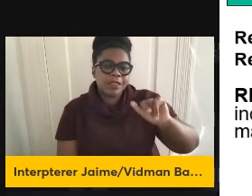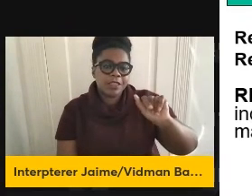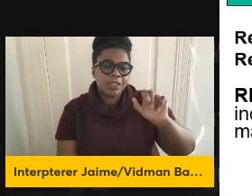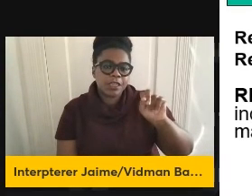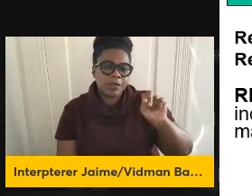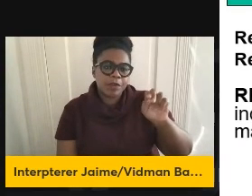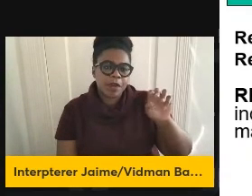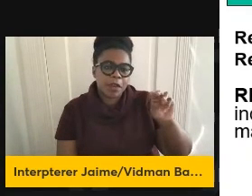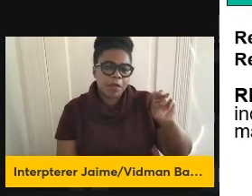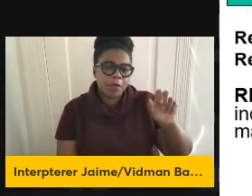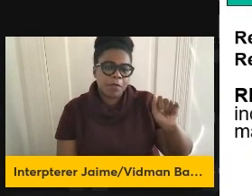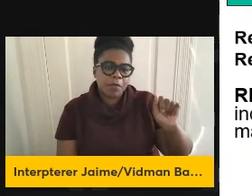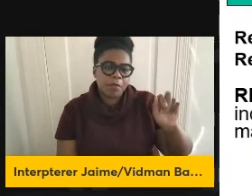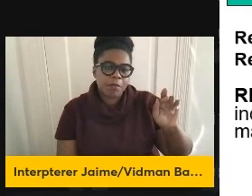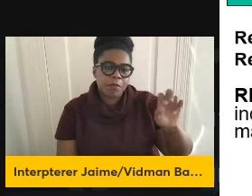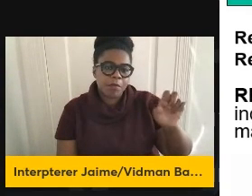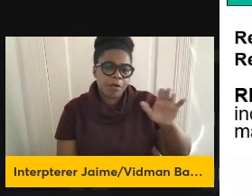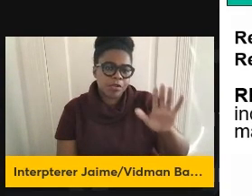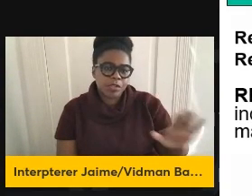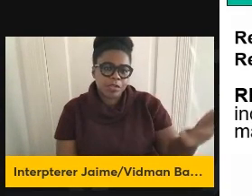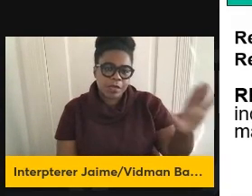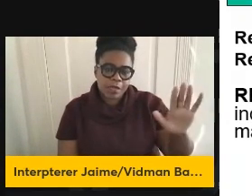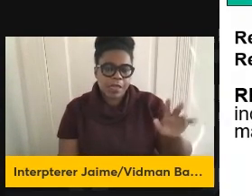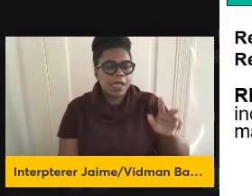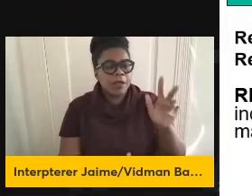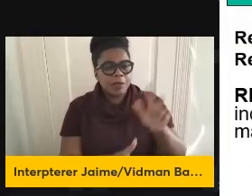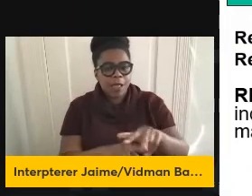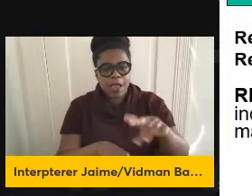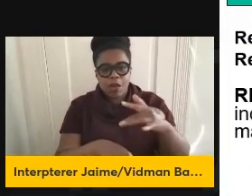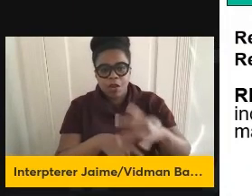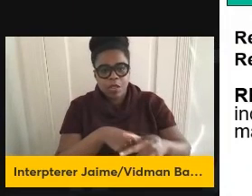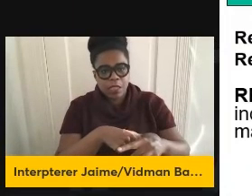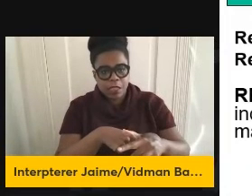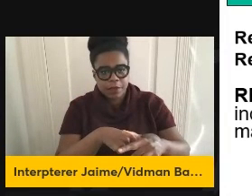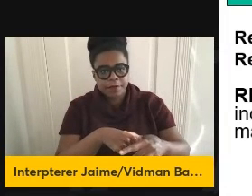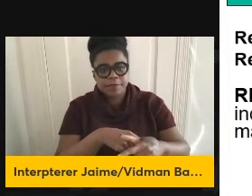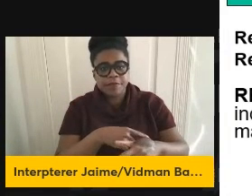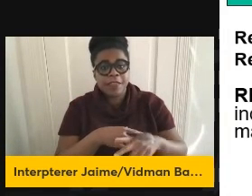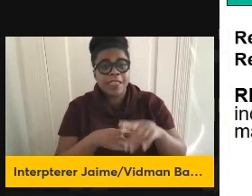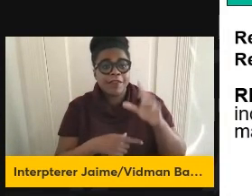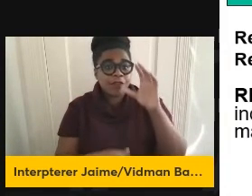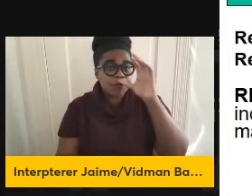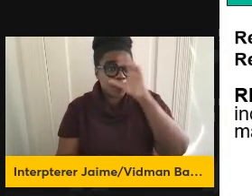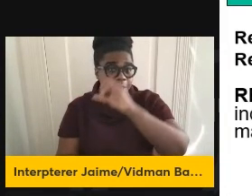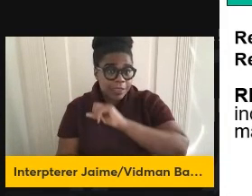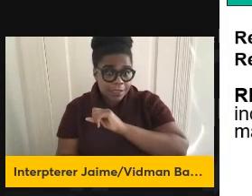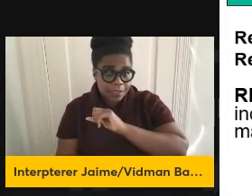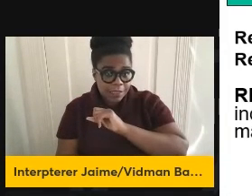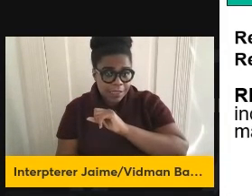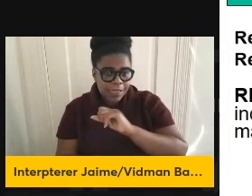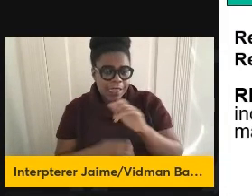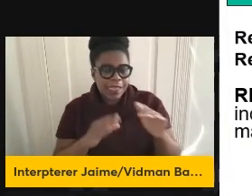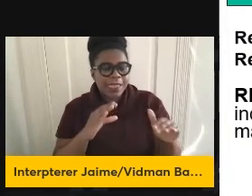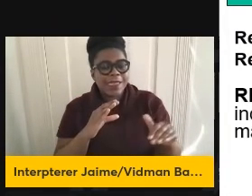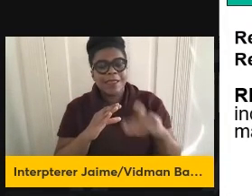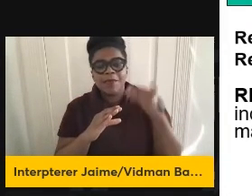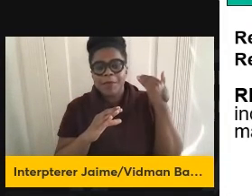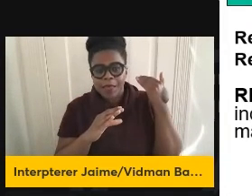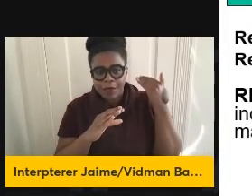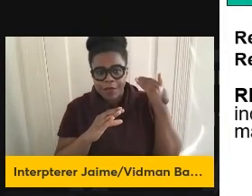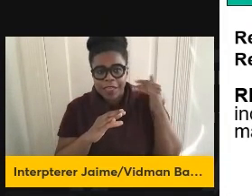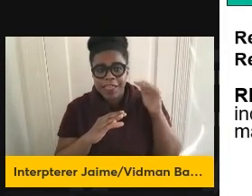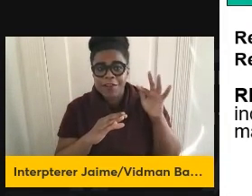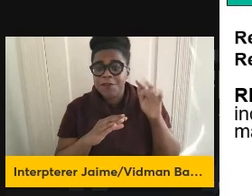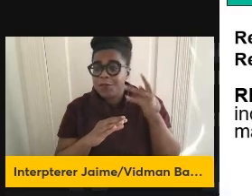March. I recommend that you apply as early as possible. And if you miss the deadline, go ahead and email me and I'll see if there's a